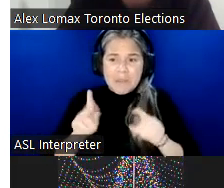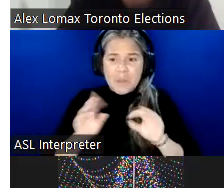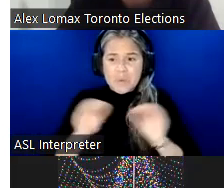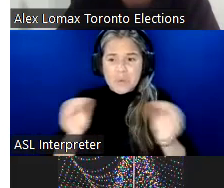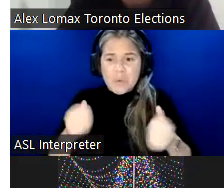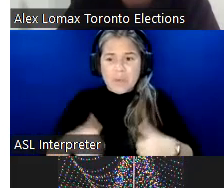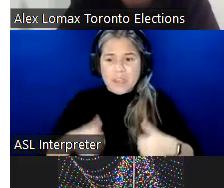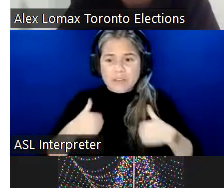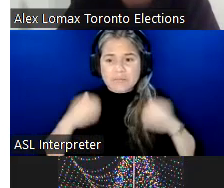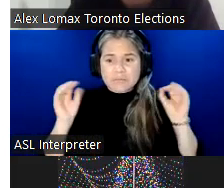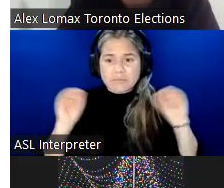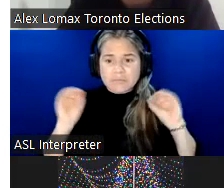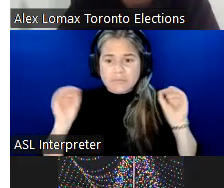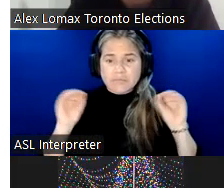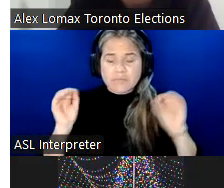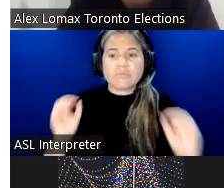So if a Canadian